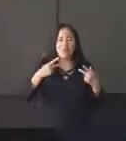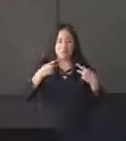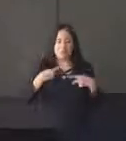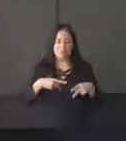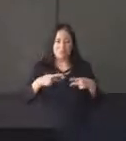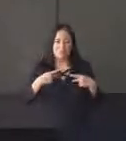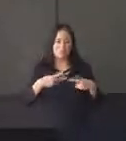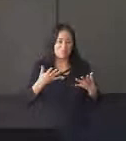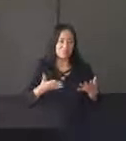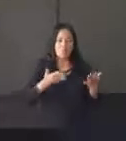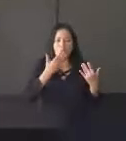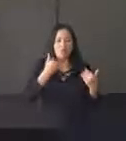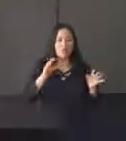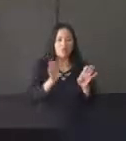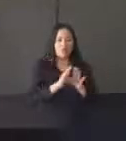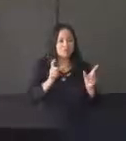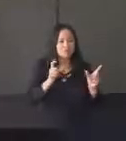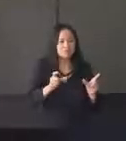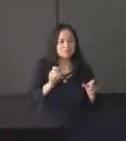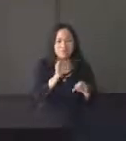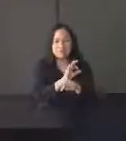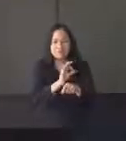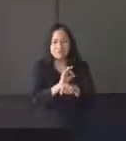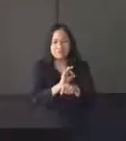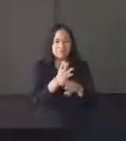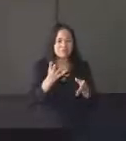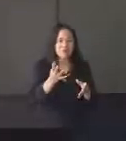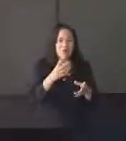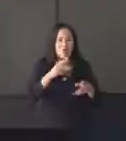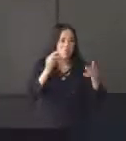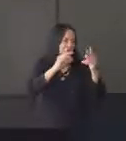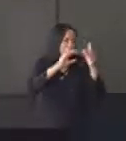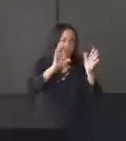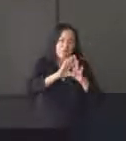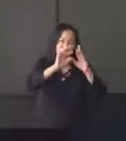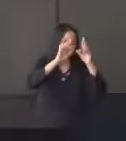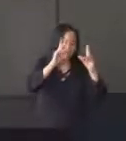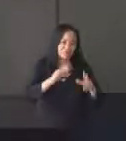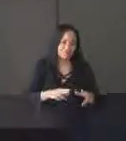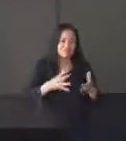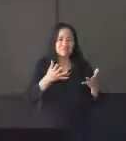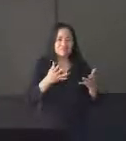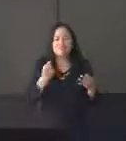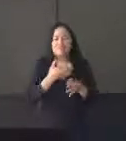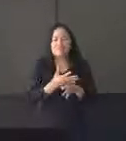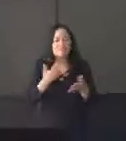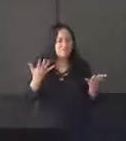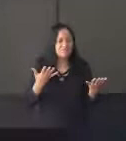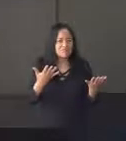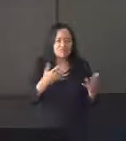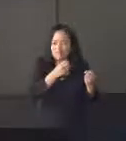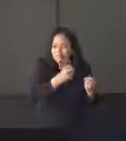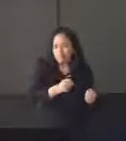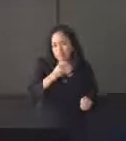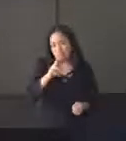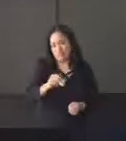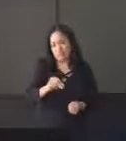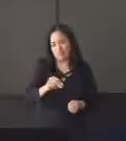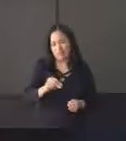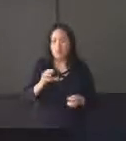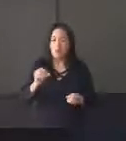resilience before possible catastrophes, we're talking about an insecure territory. If there's no